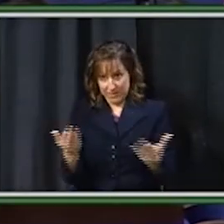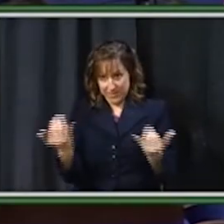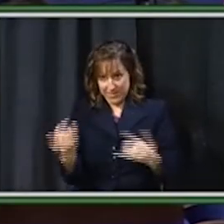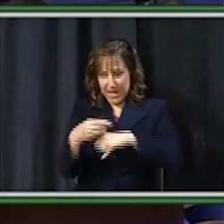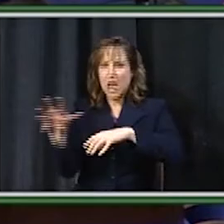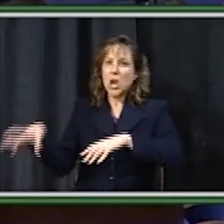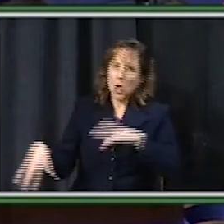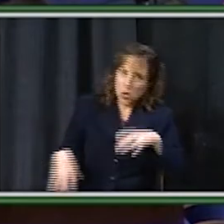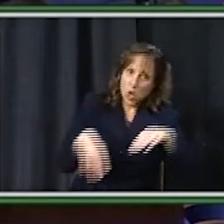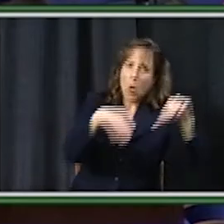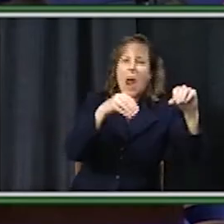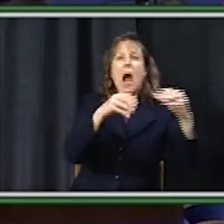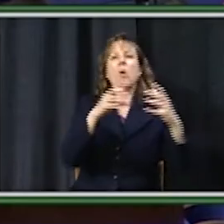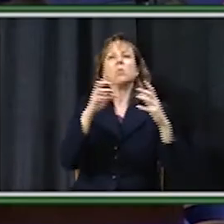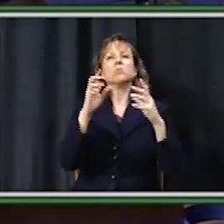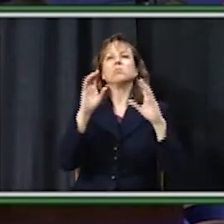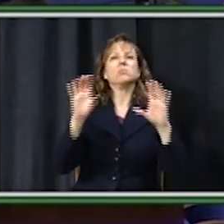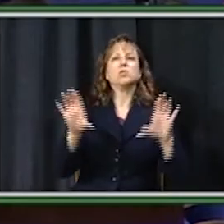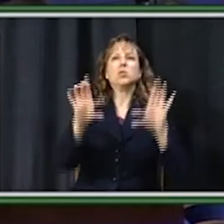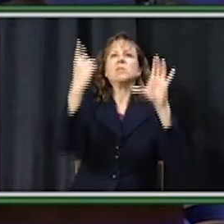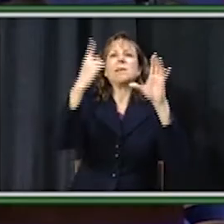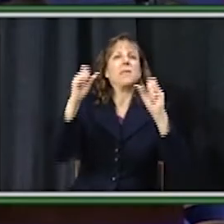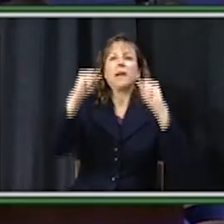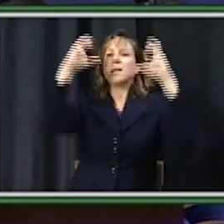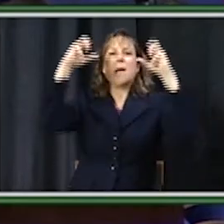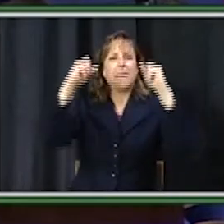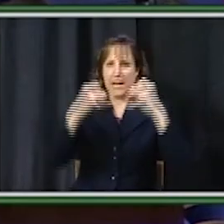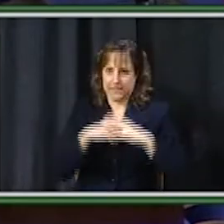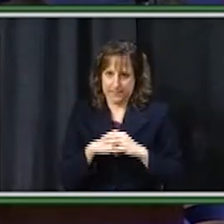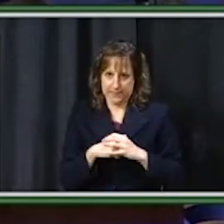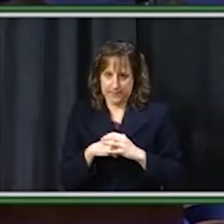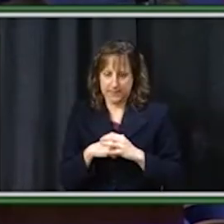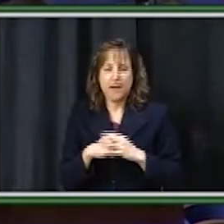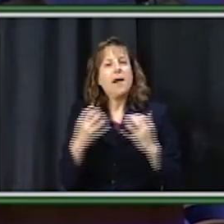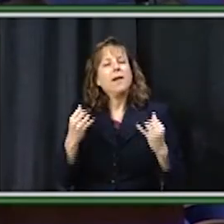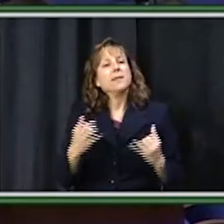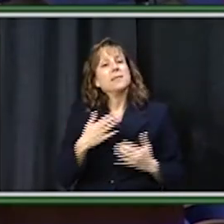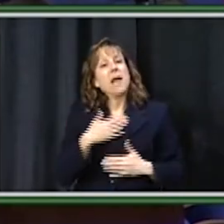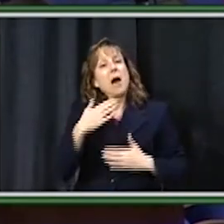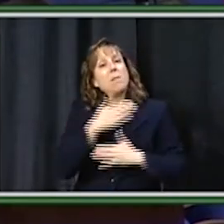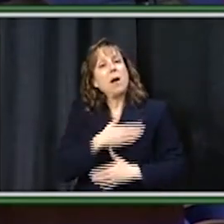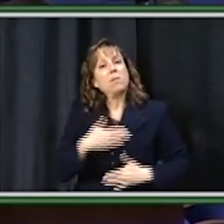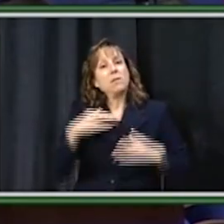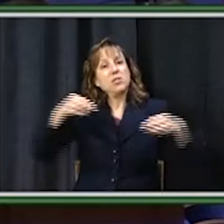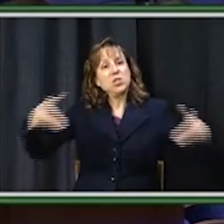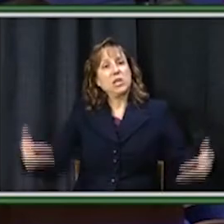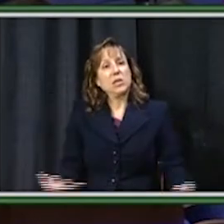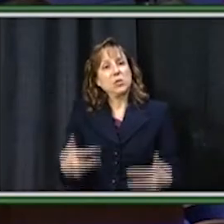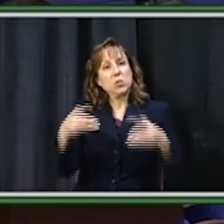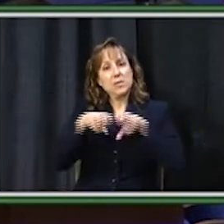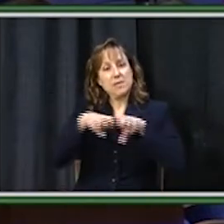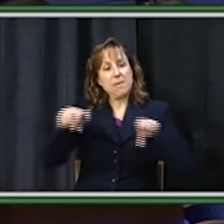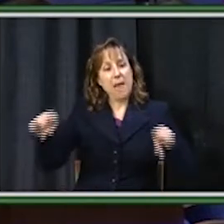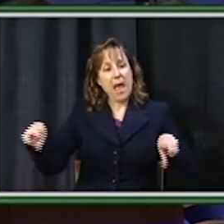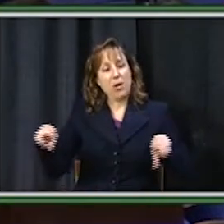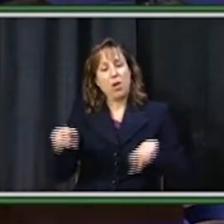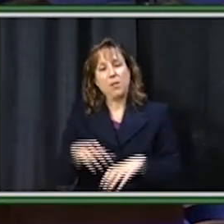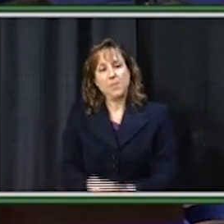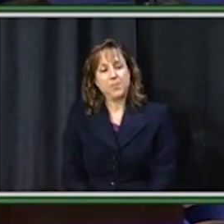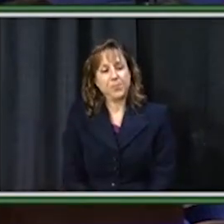be amazing. I now have the privilege of introducing the individuals seated on the